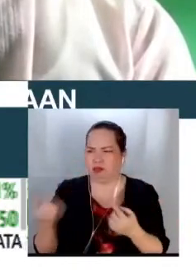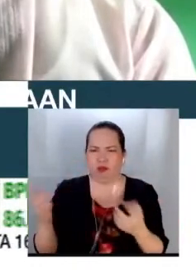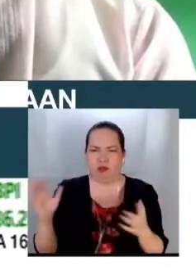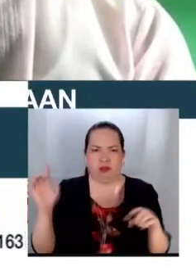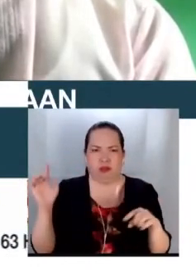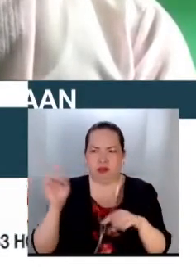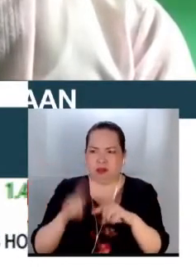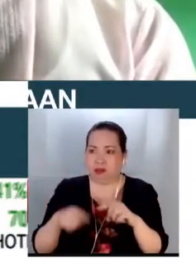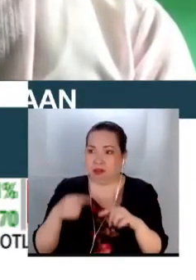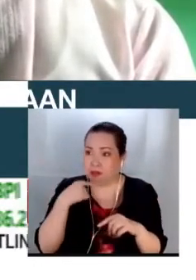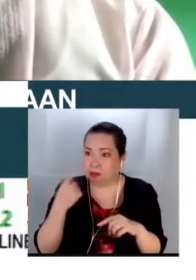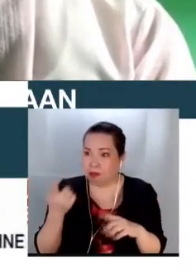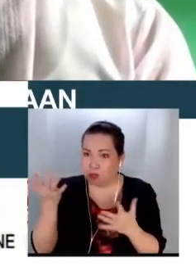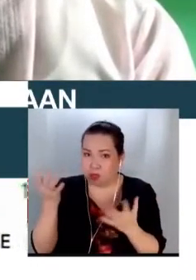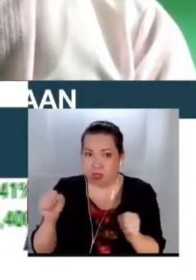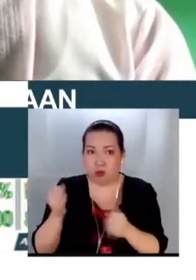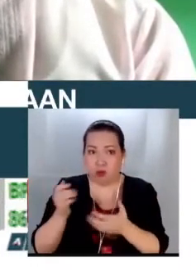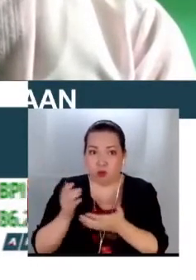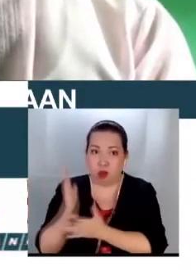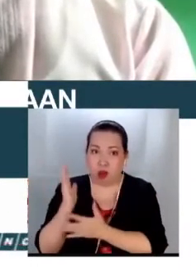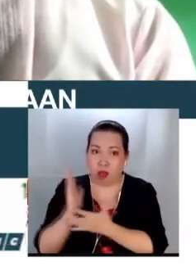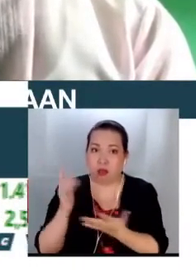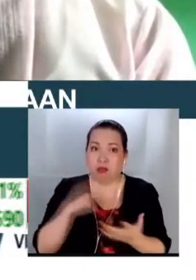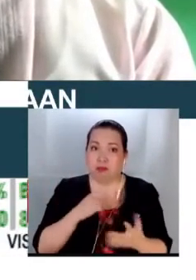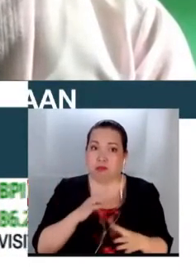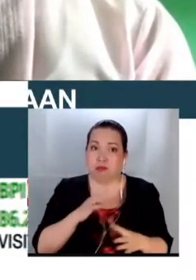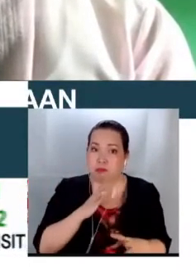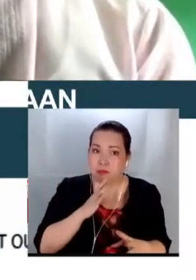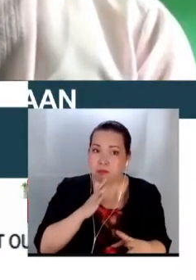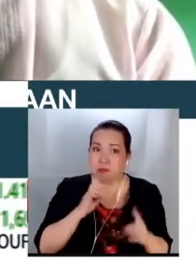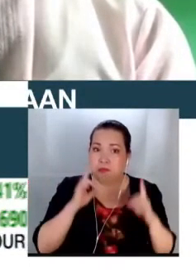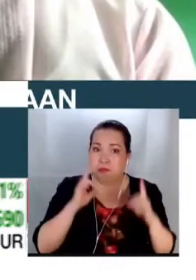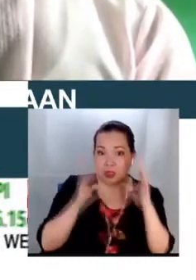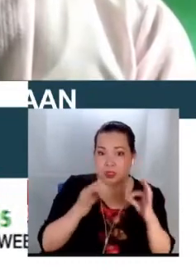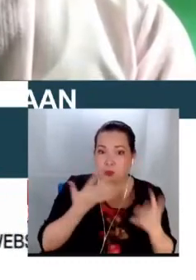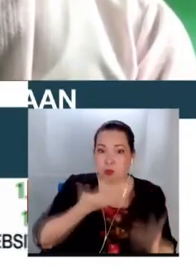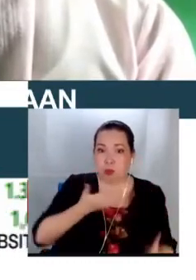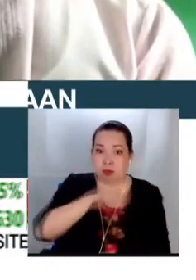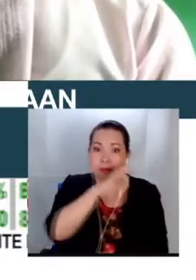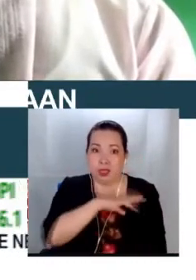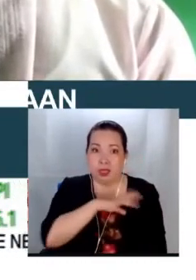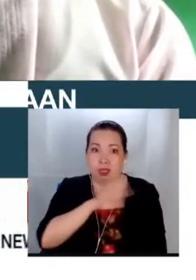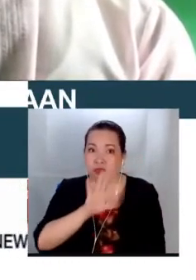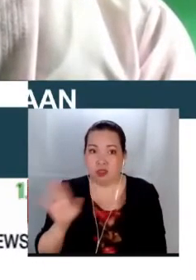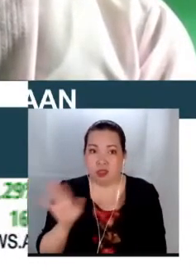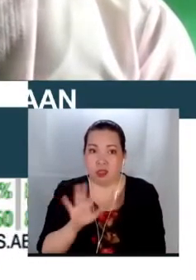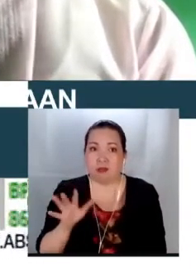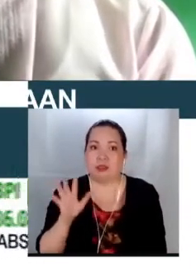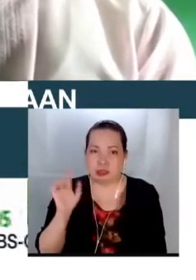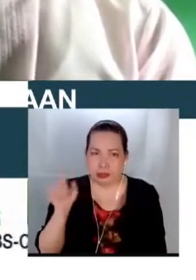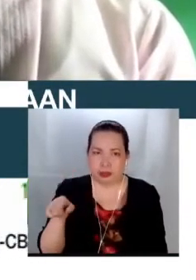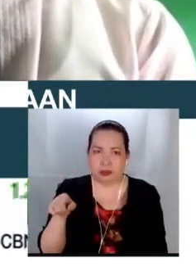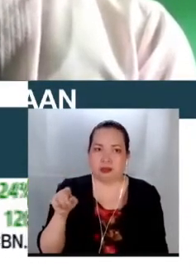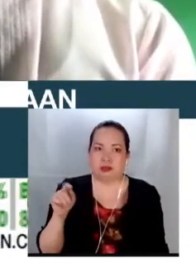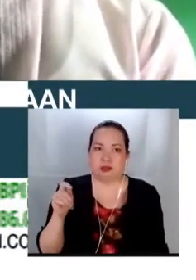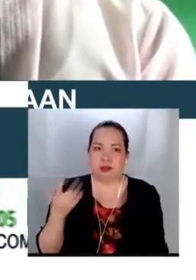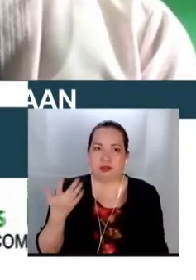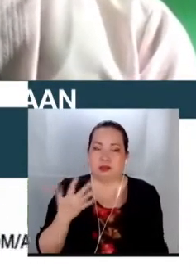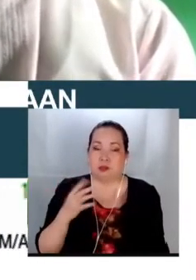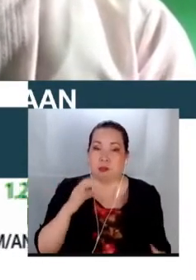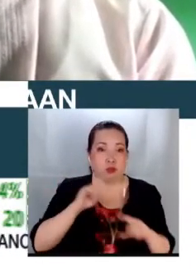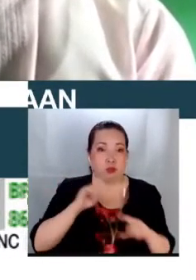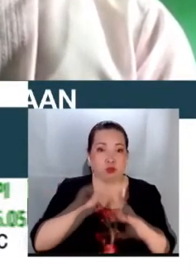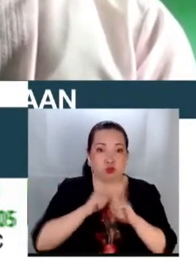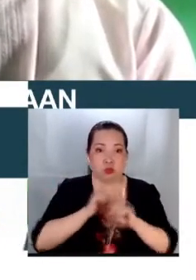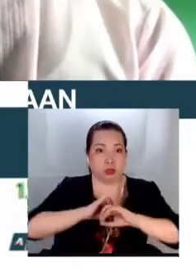magsalita at mamili ng kanilang kung anong makakaganda sa kanila. Maliwanag, pasasikat ng araw na sila